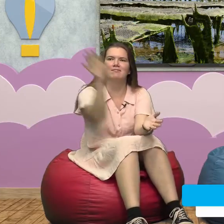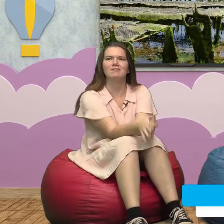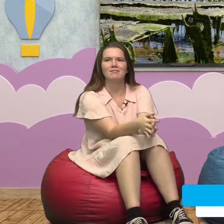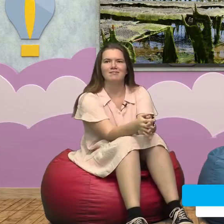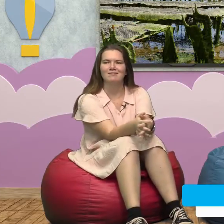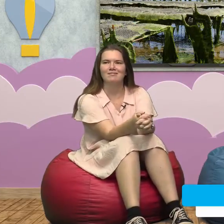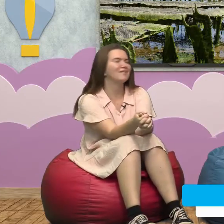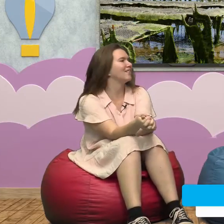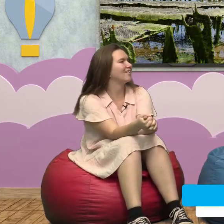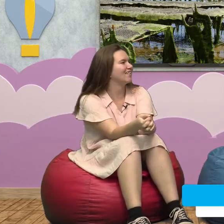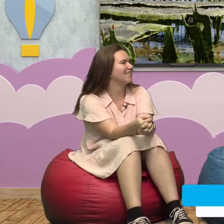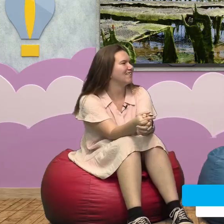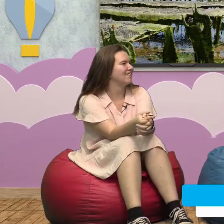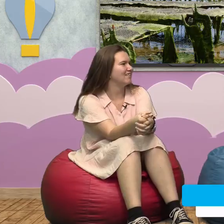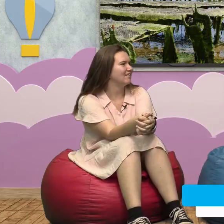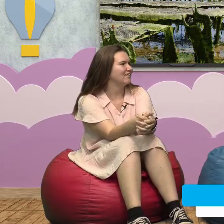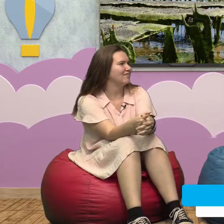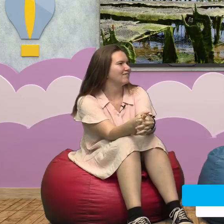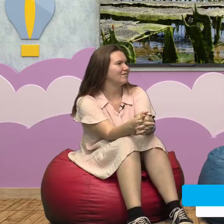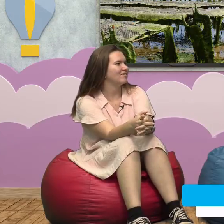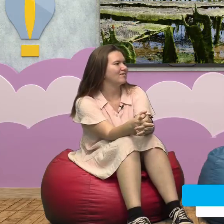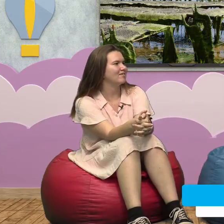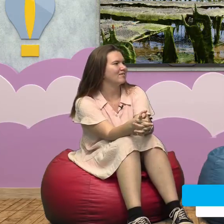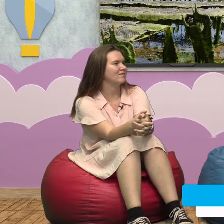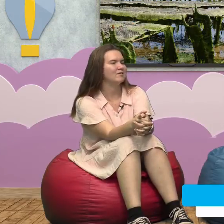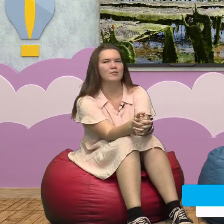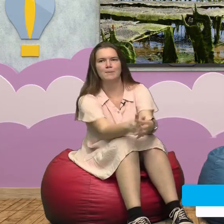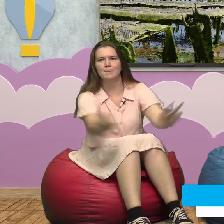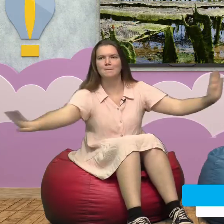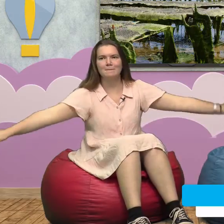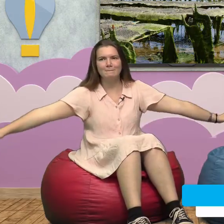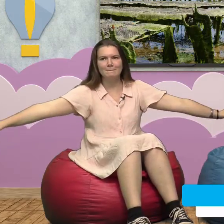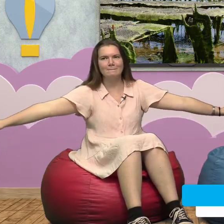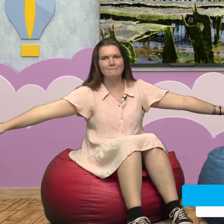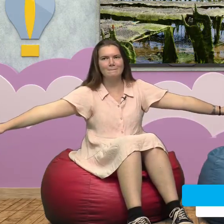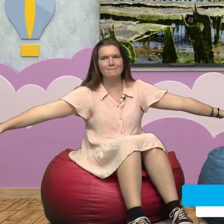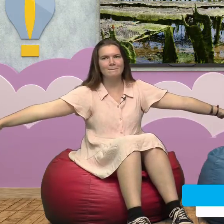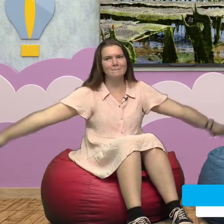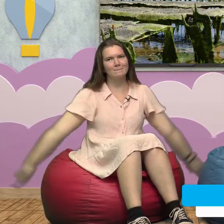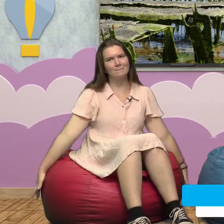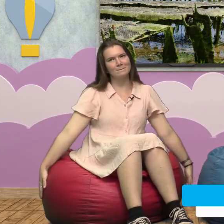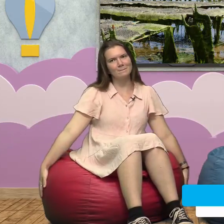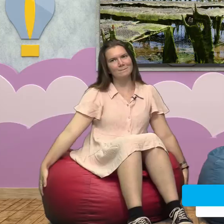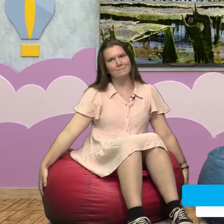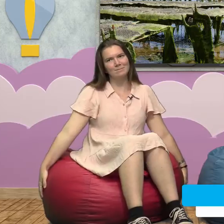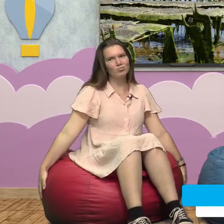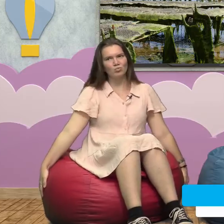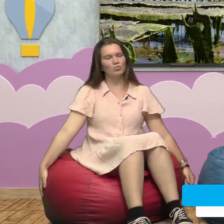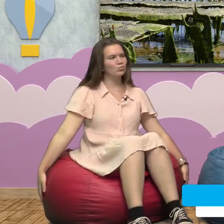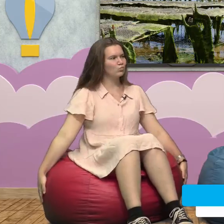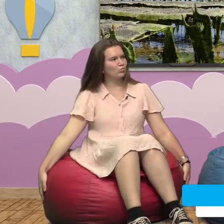command. On command. And we would just like to give a huge thank you to Innovations, our friends